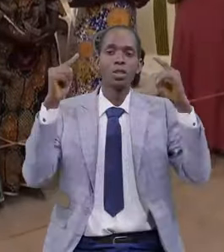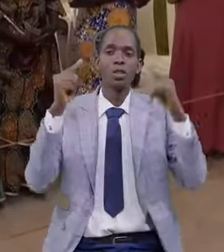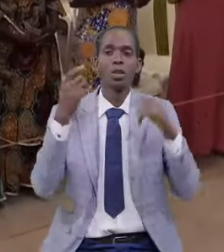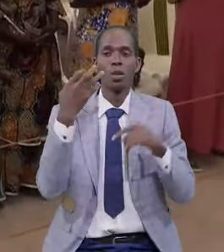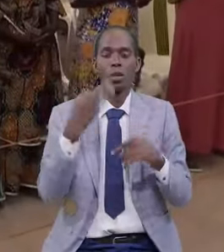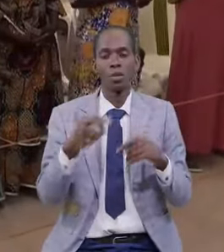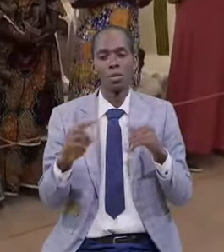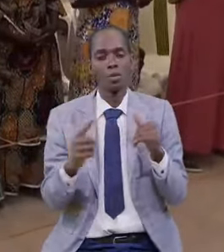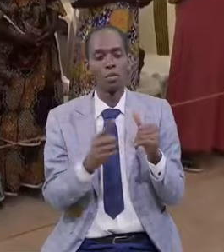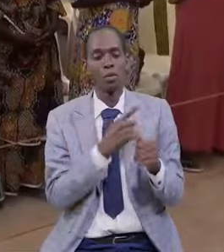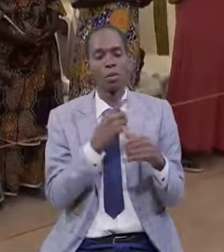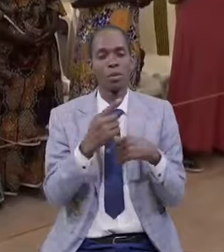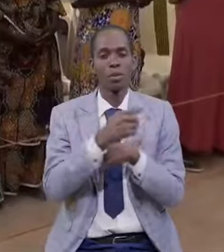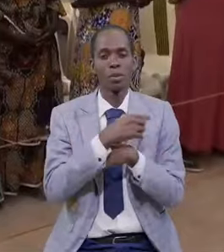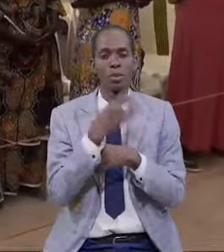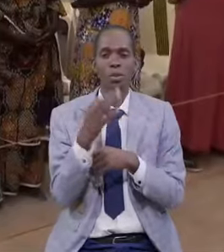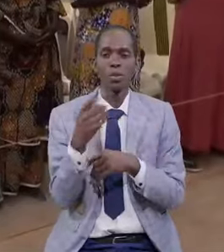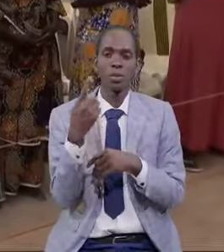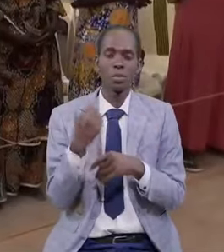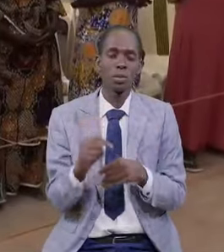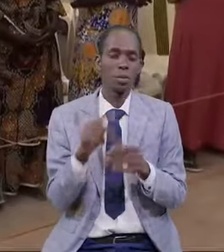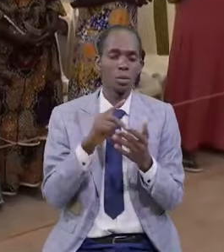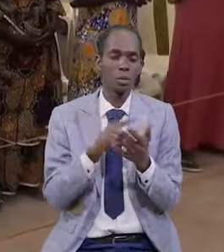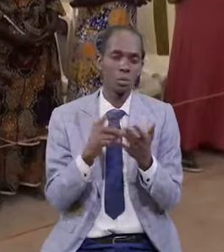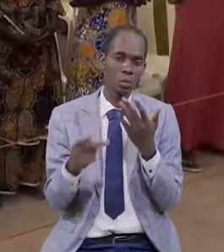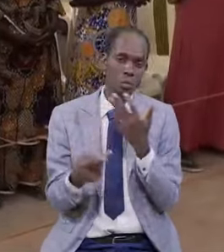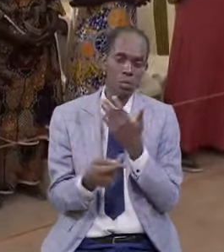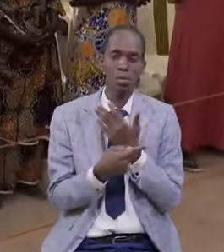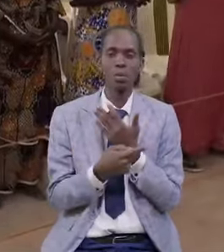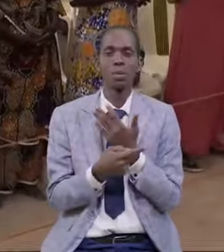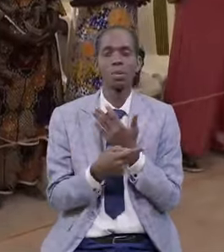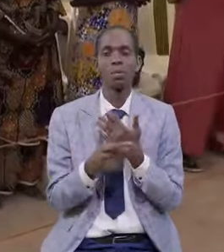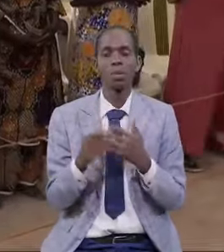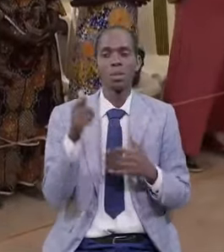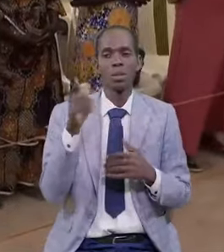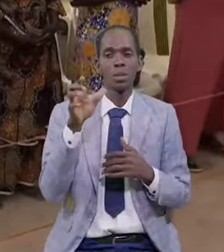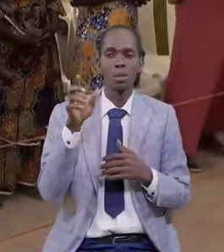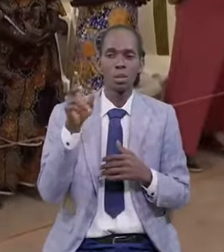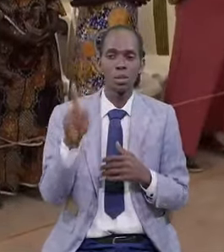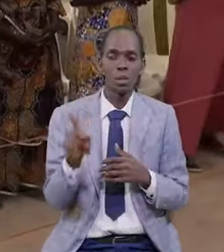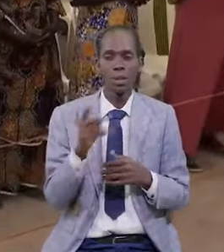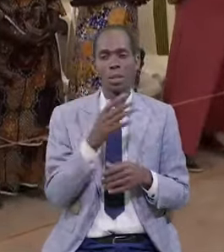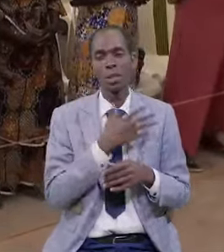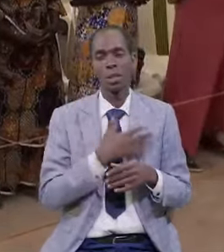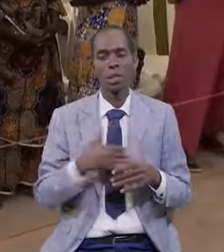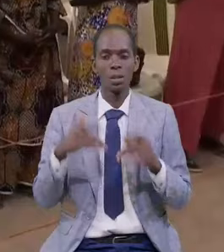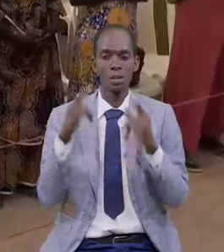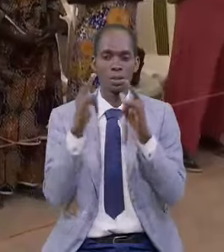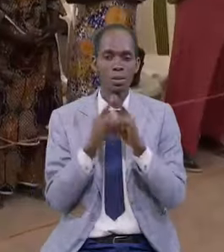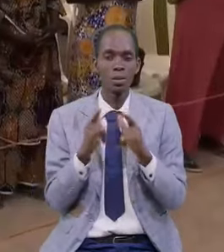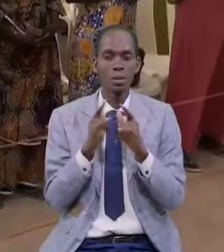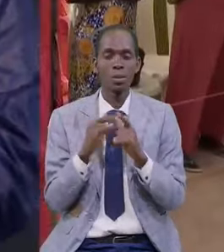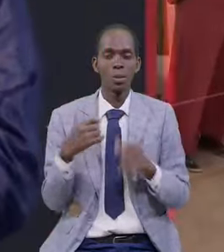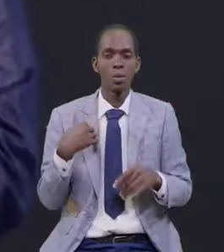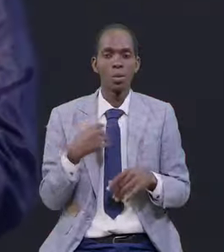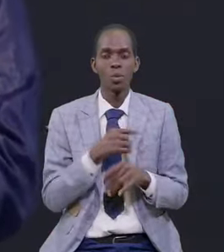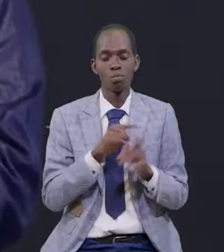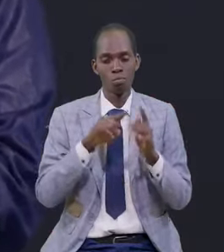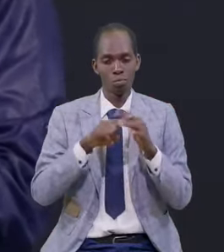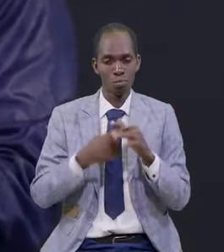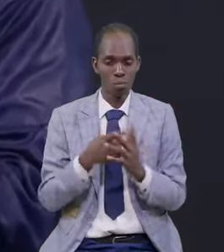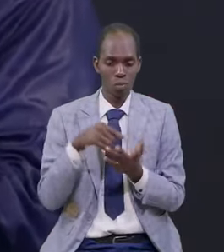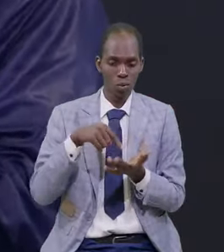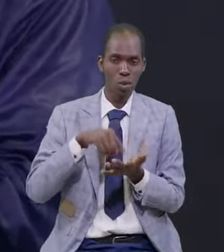Crusade and Easter Retreat we started on the 28th of March it